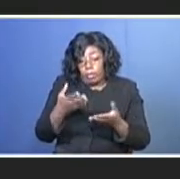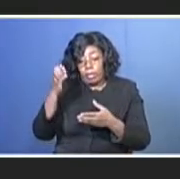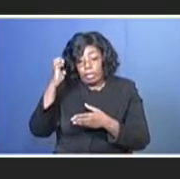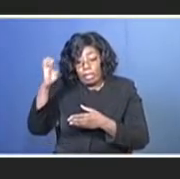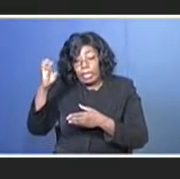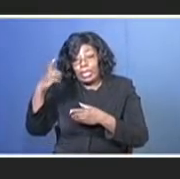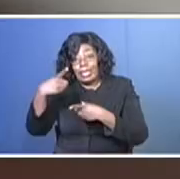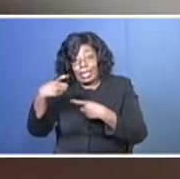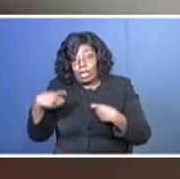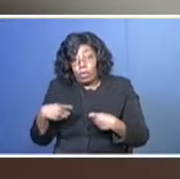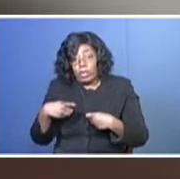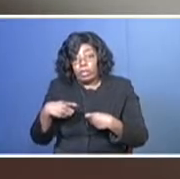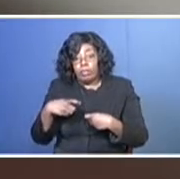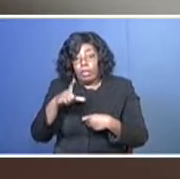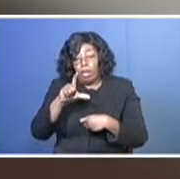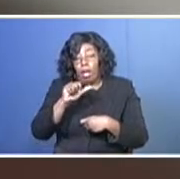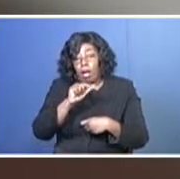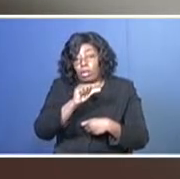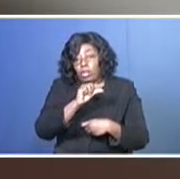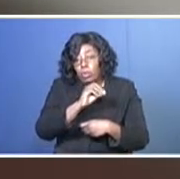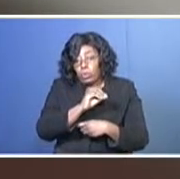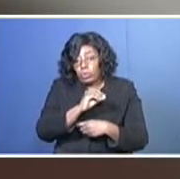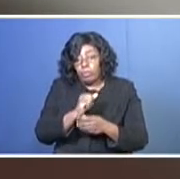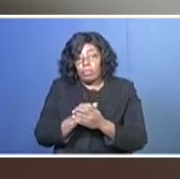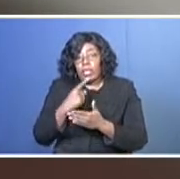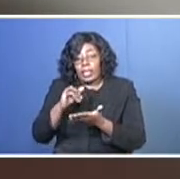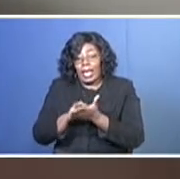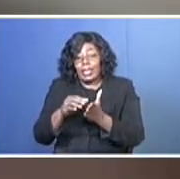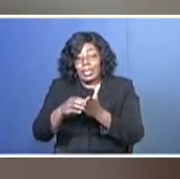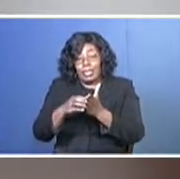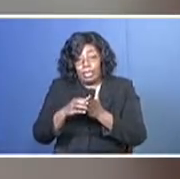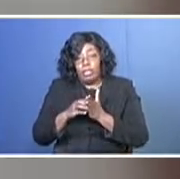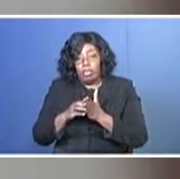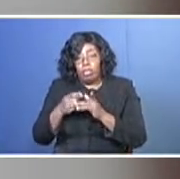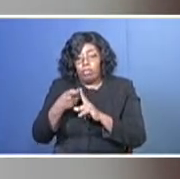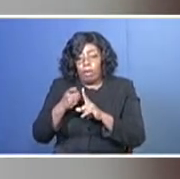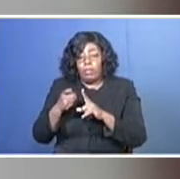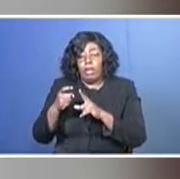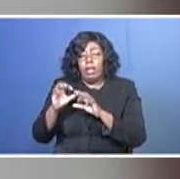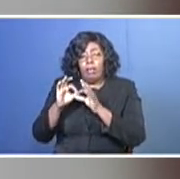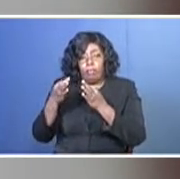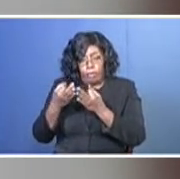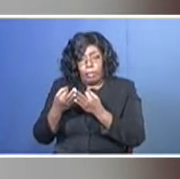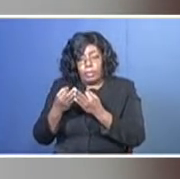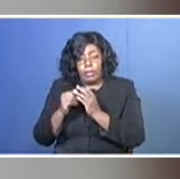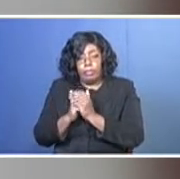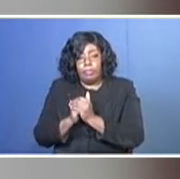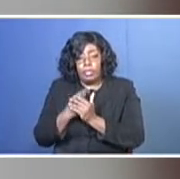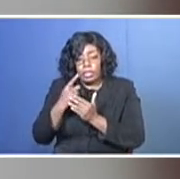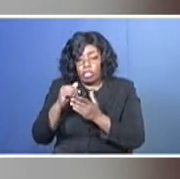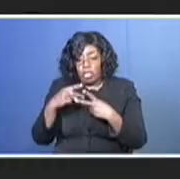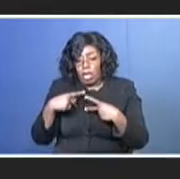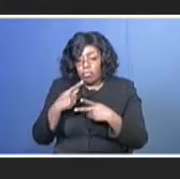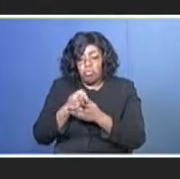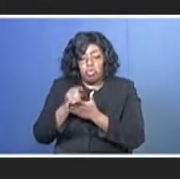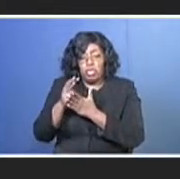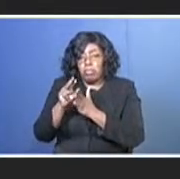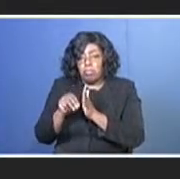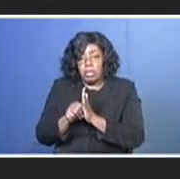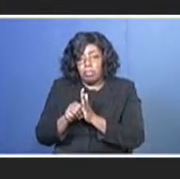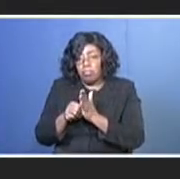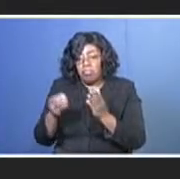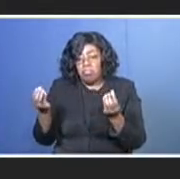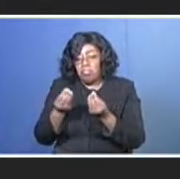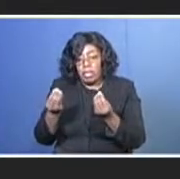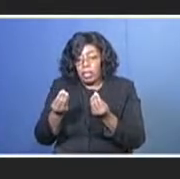me with vitiligo. Initially, she was told her condition was hereditary. Dorcas then attempted a number of skin treatments to no avail. I